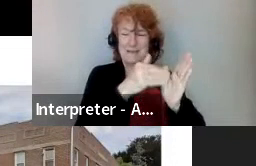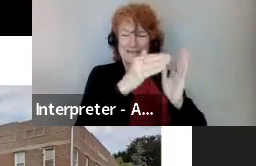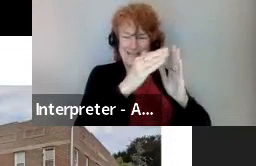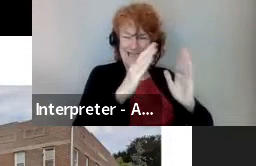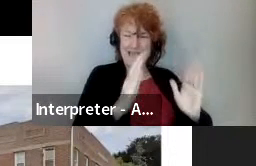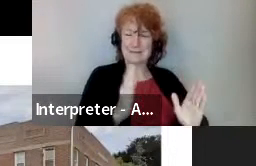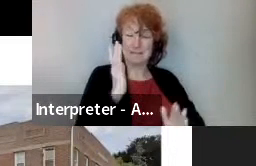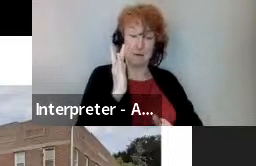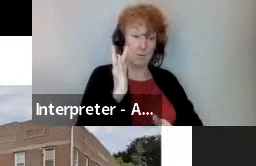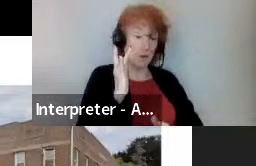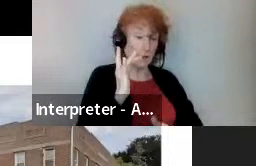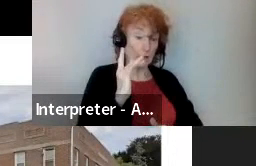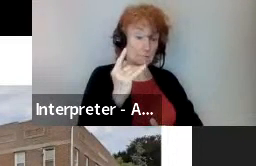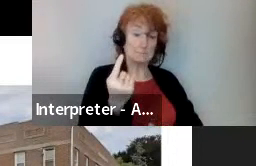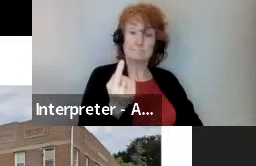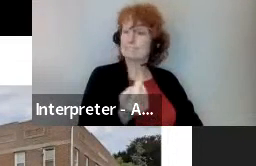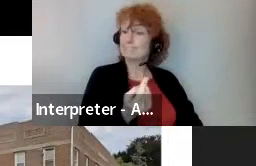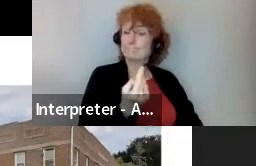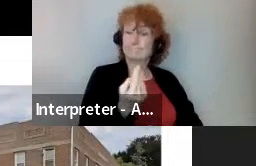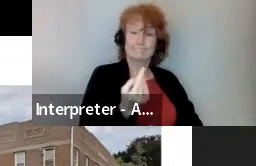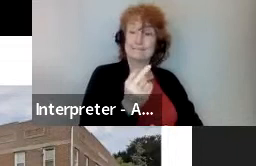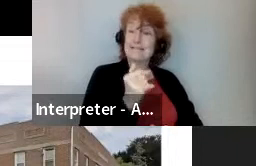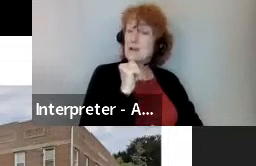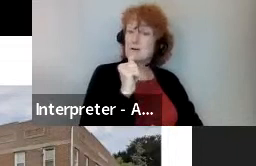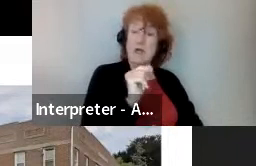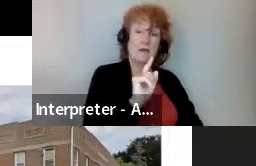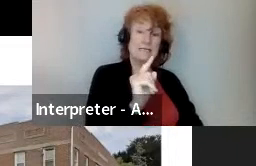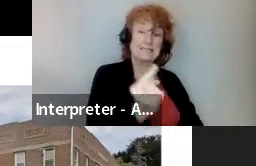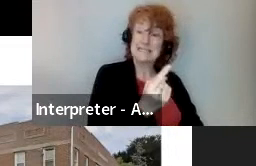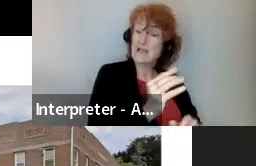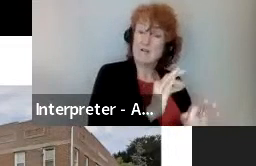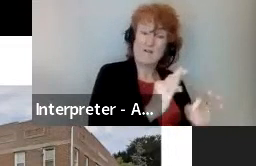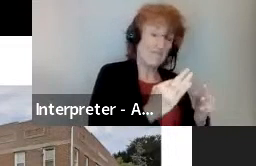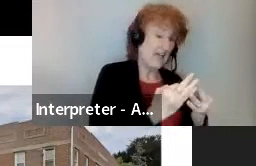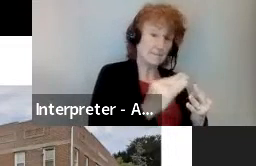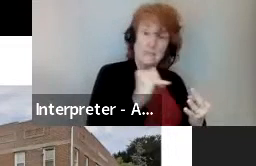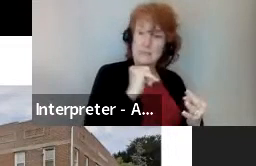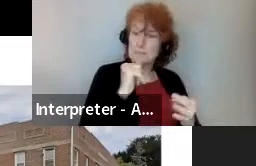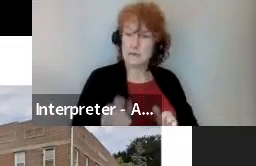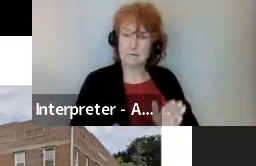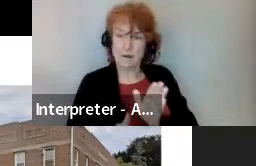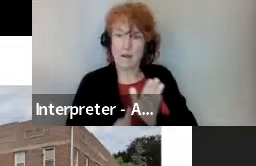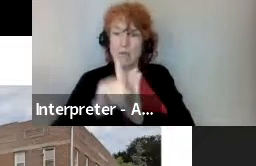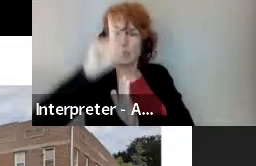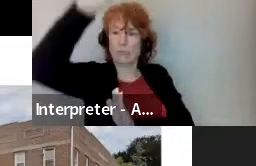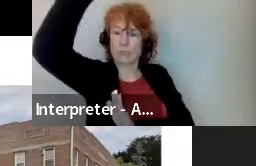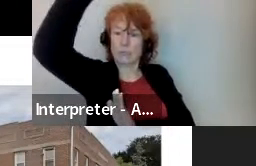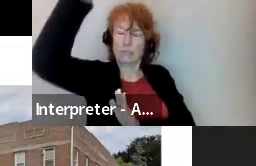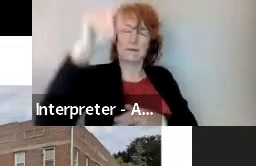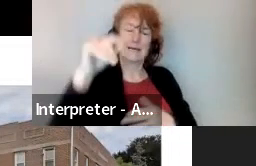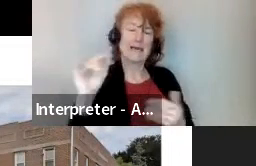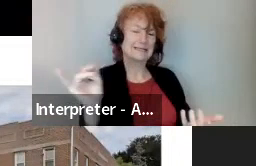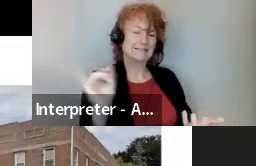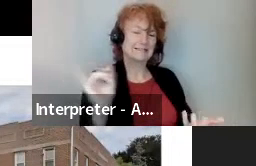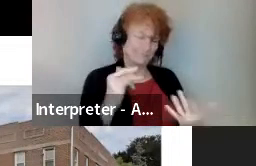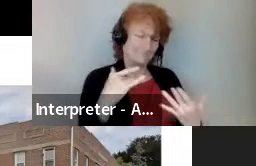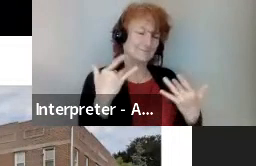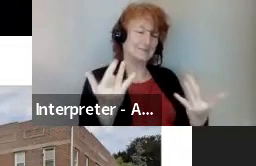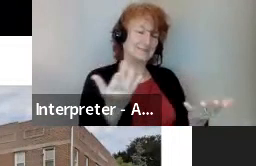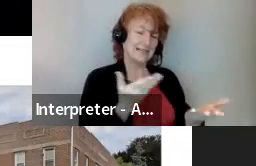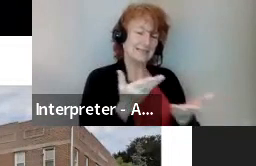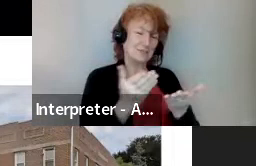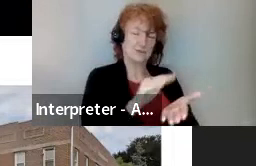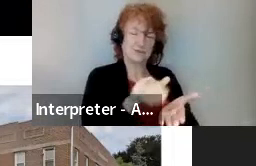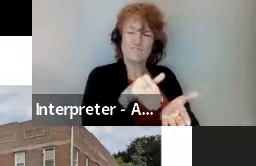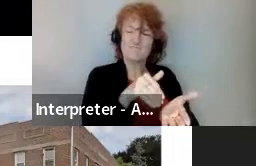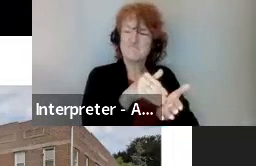neither a single-family home nor a skyscraper, and because they tend to serve middle-income residents. It's relatively affordable to build a building